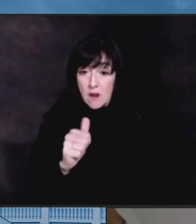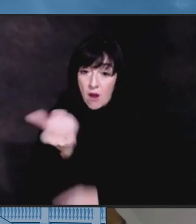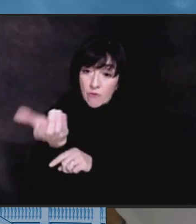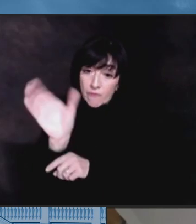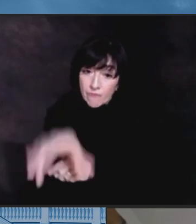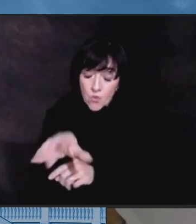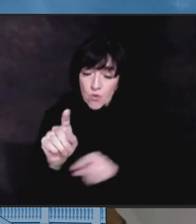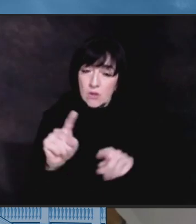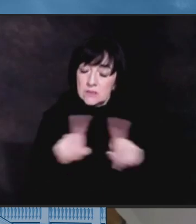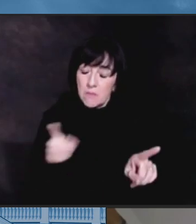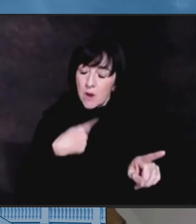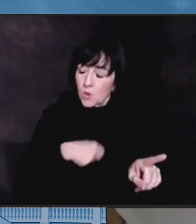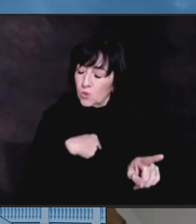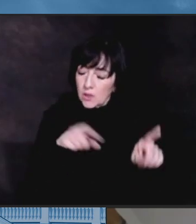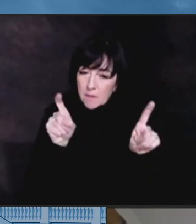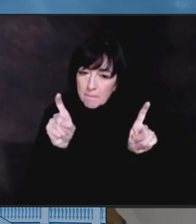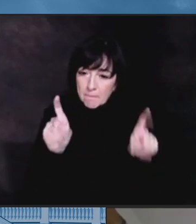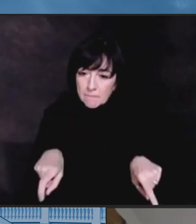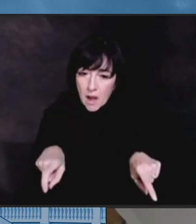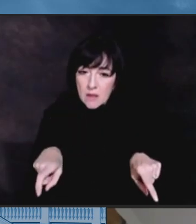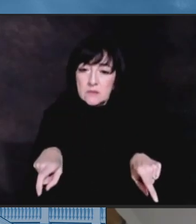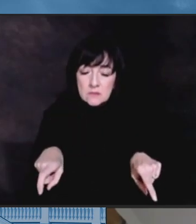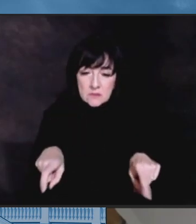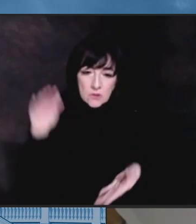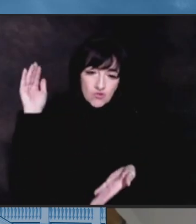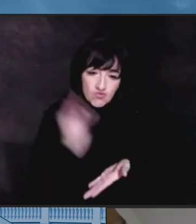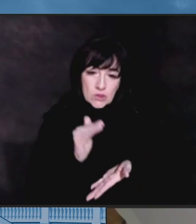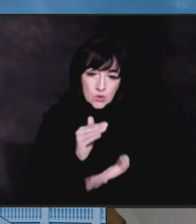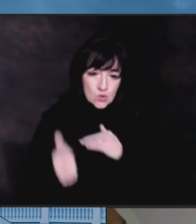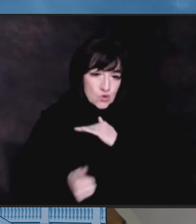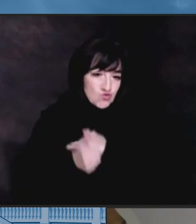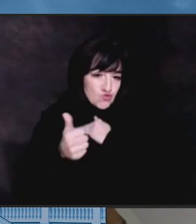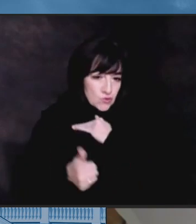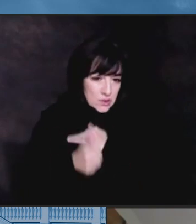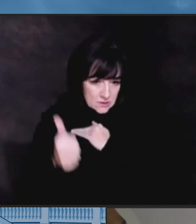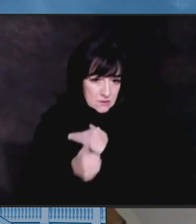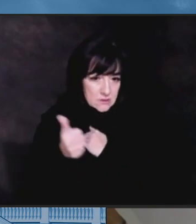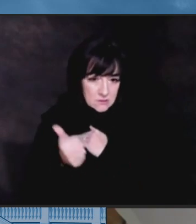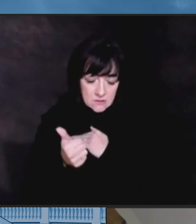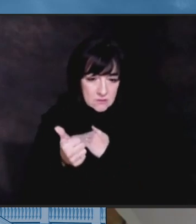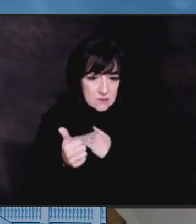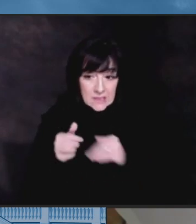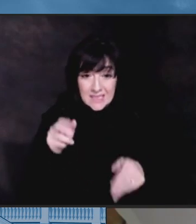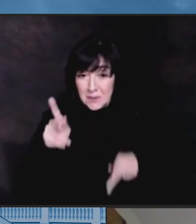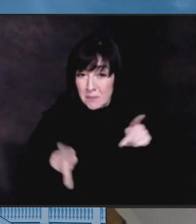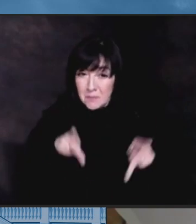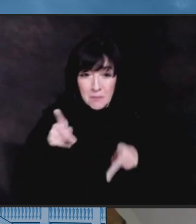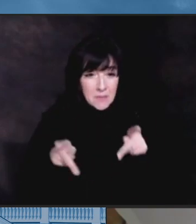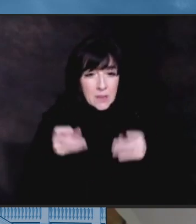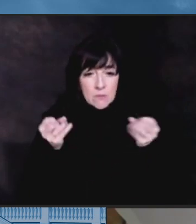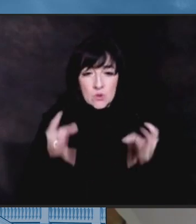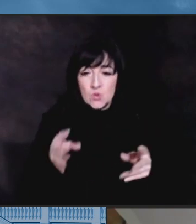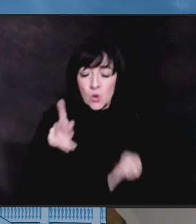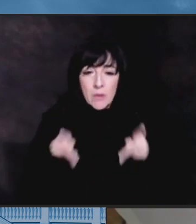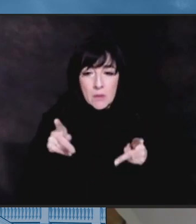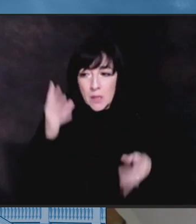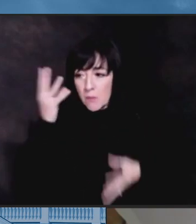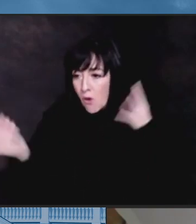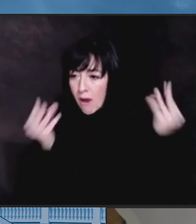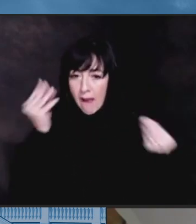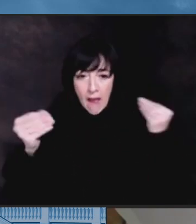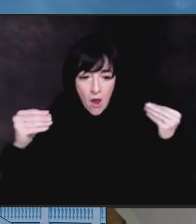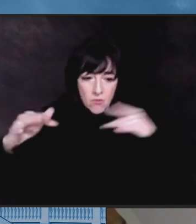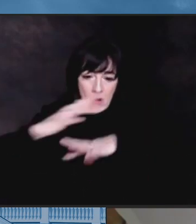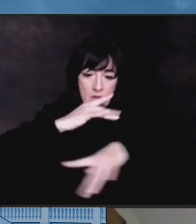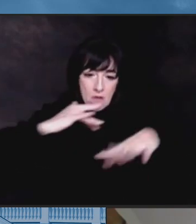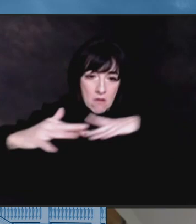the prevalence of the COVID-19 virus among people circulating in our community, that you won't become exposed